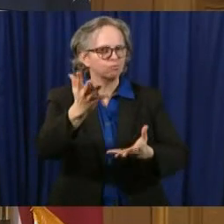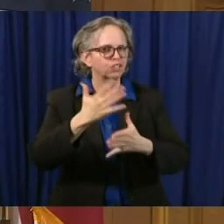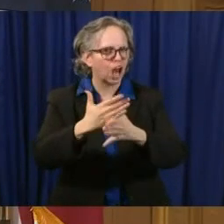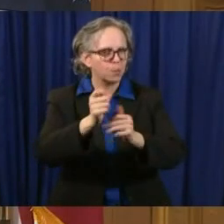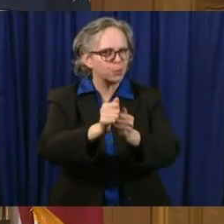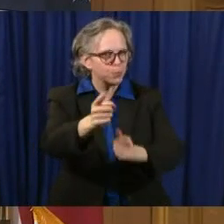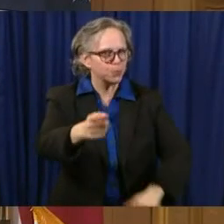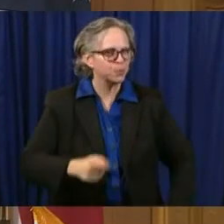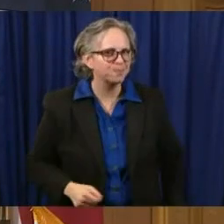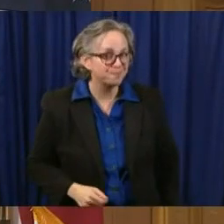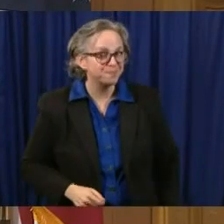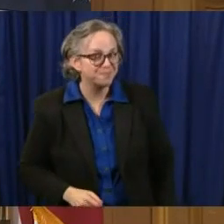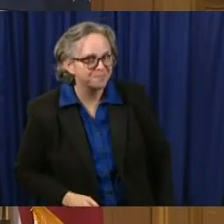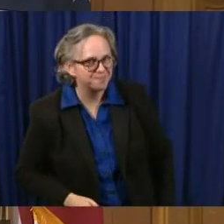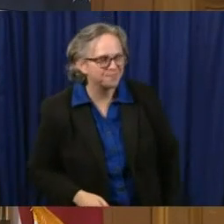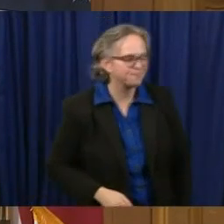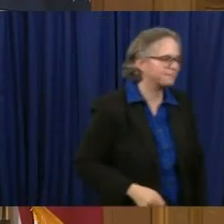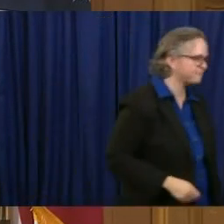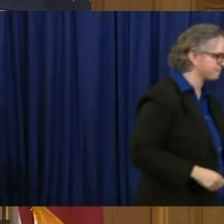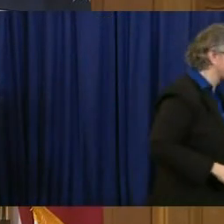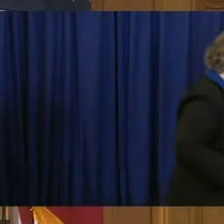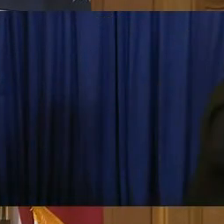Thank you.